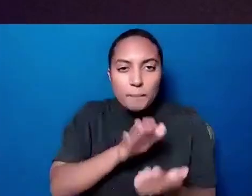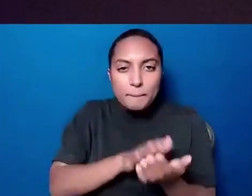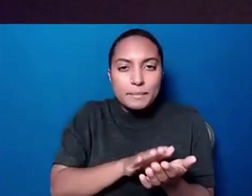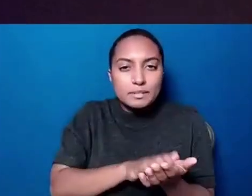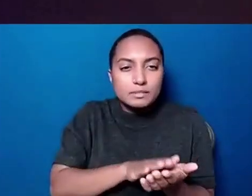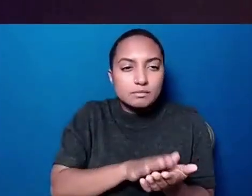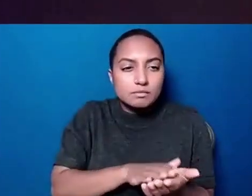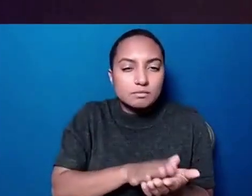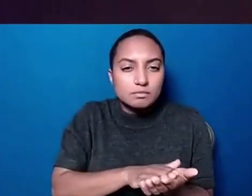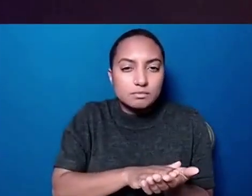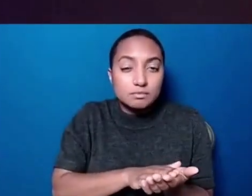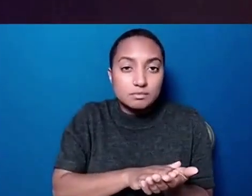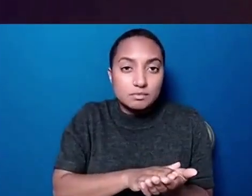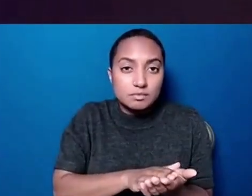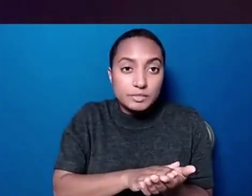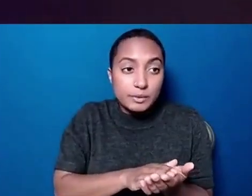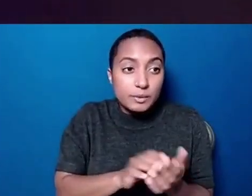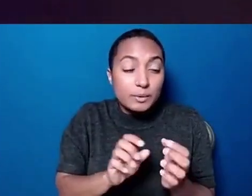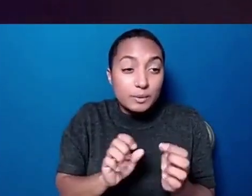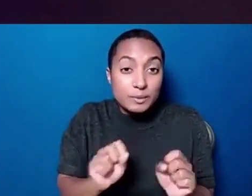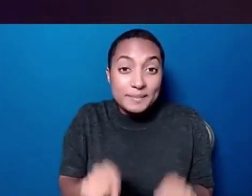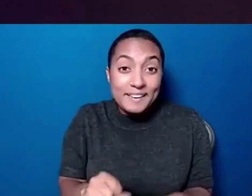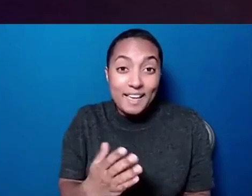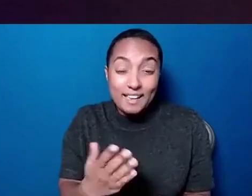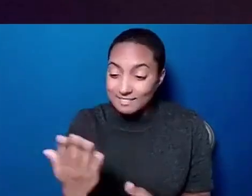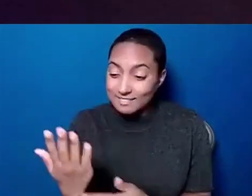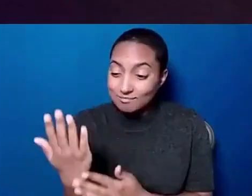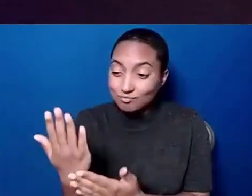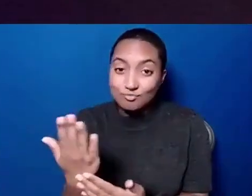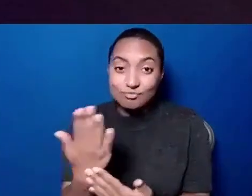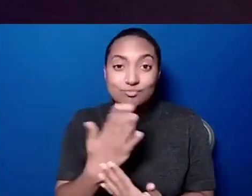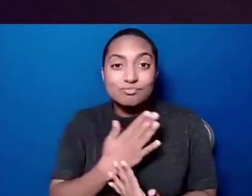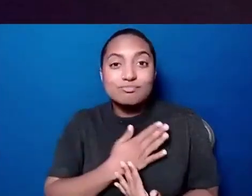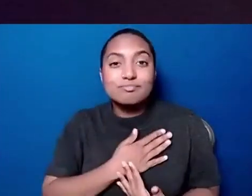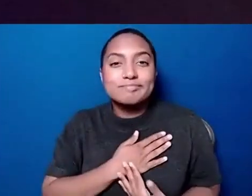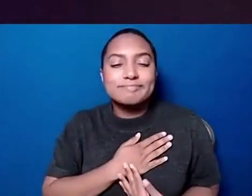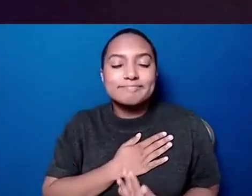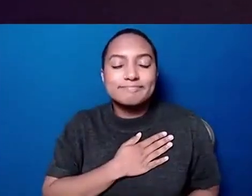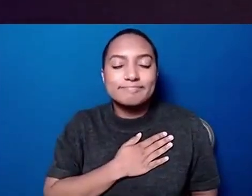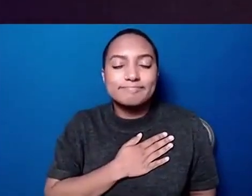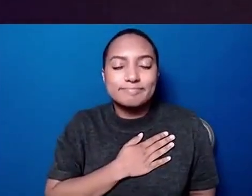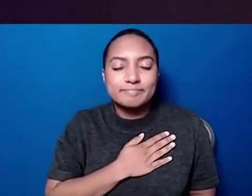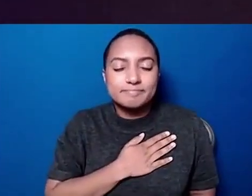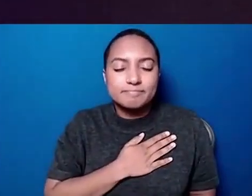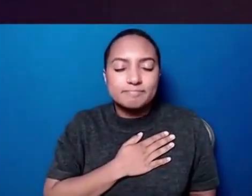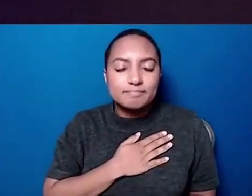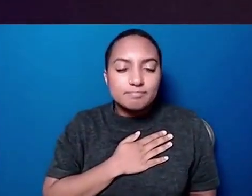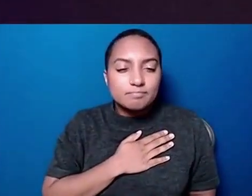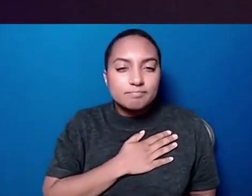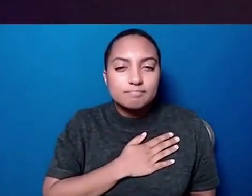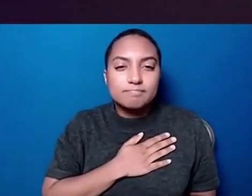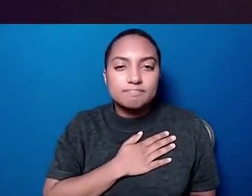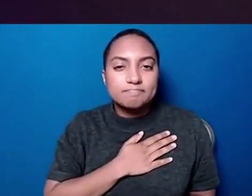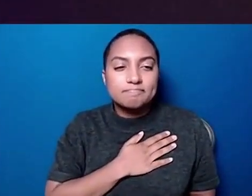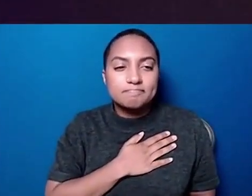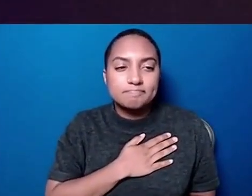Perhaps laying a hand across your beating heart, if you are able.